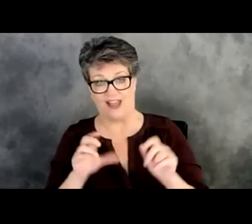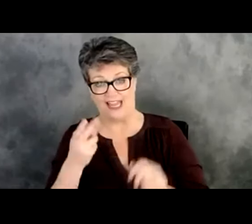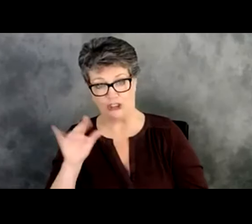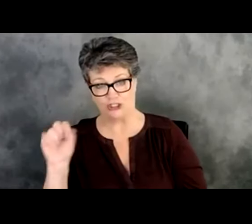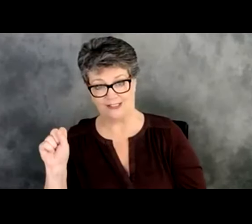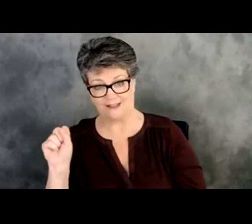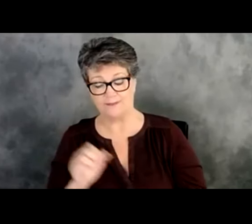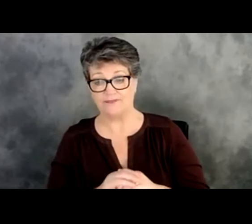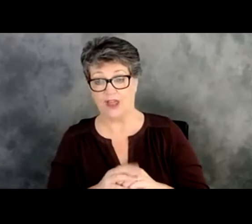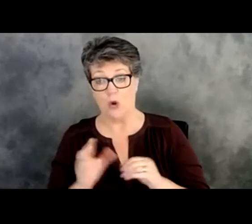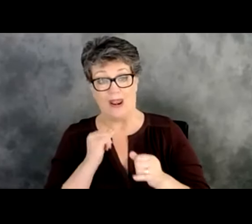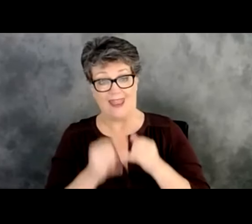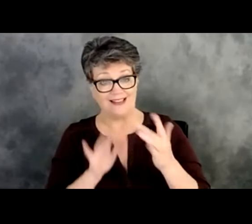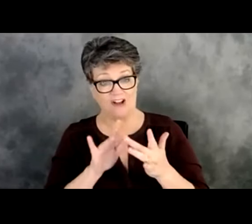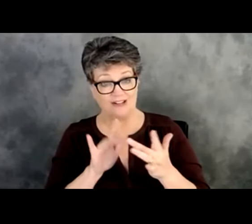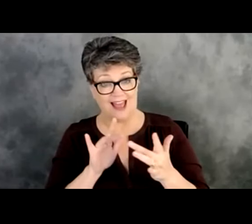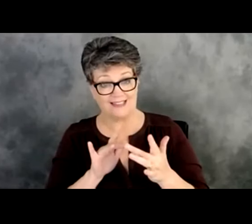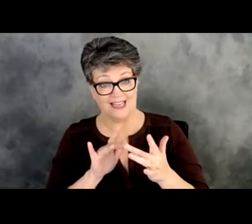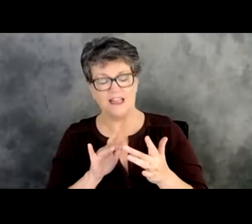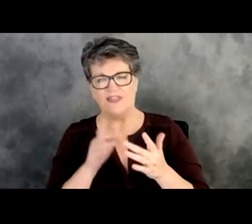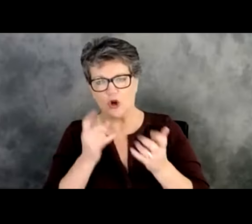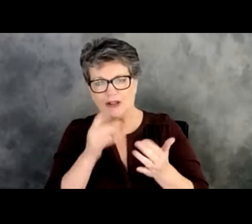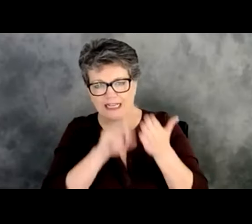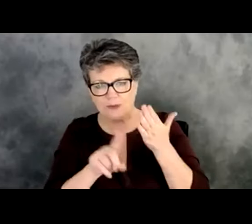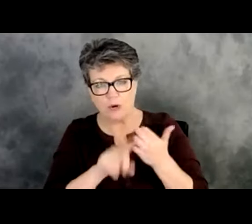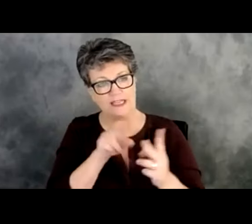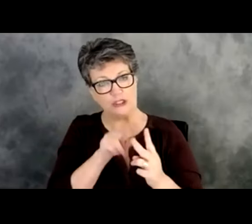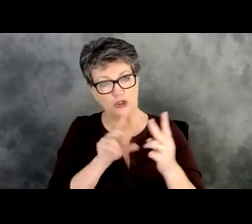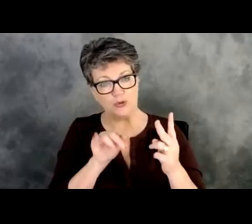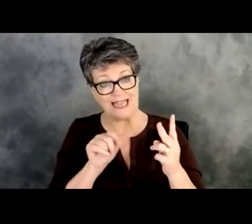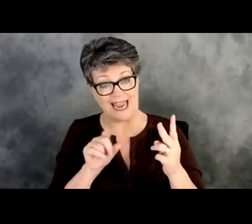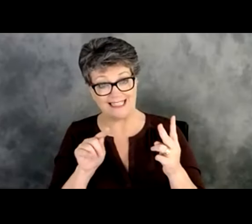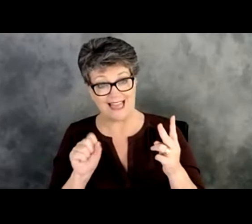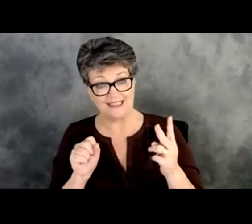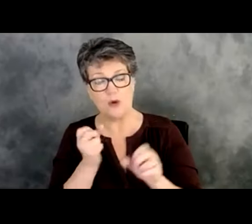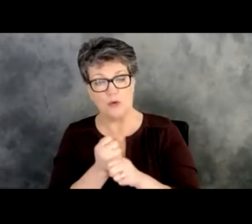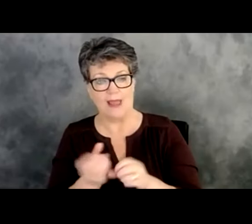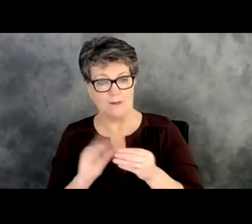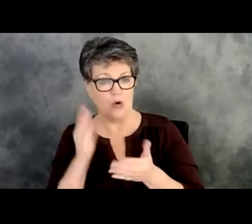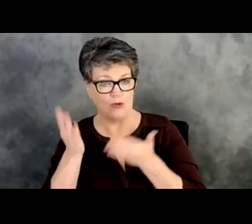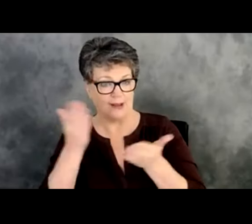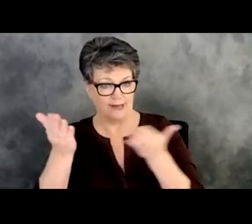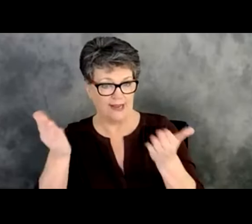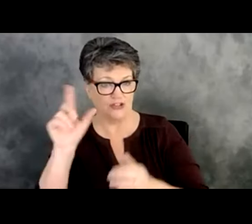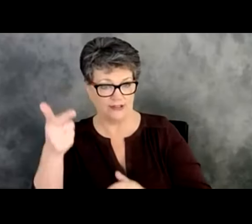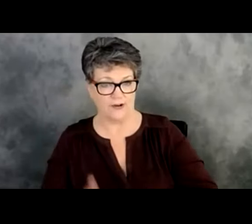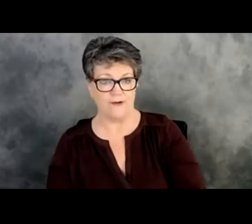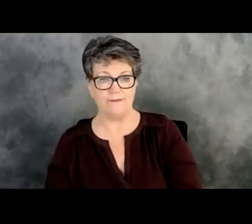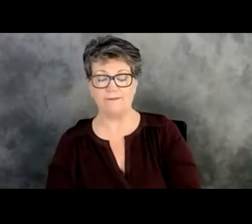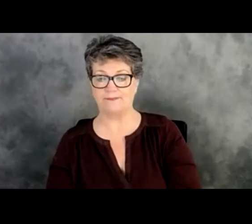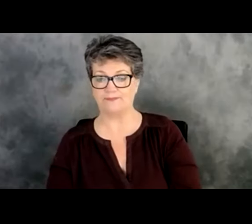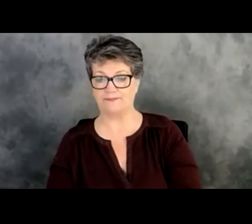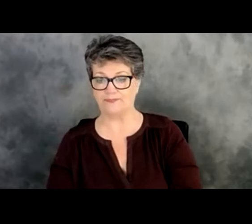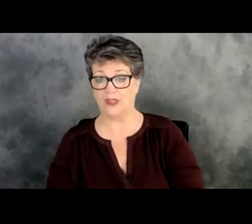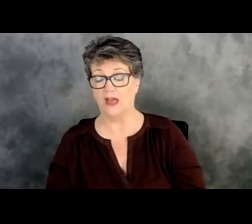last contacted, is currently exploring these two data sets and will be making recommendations. What